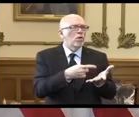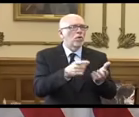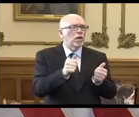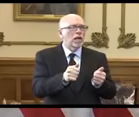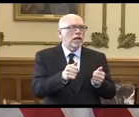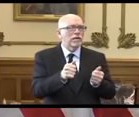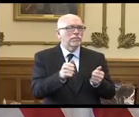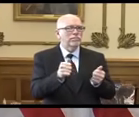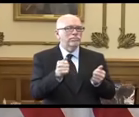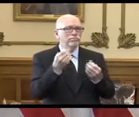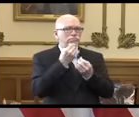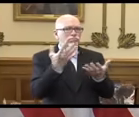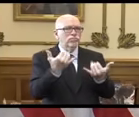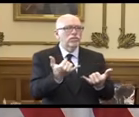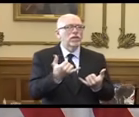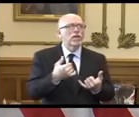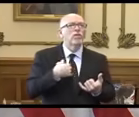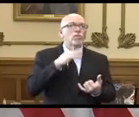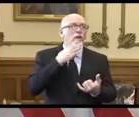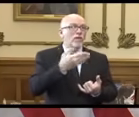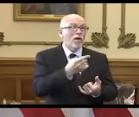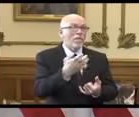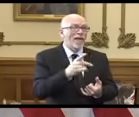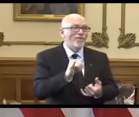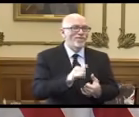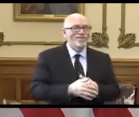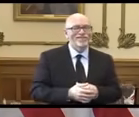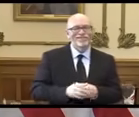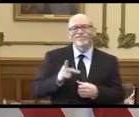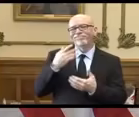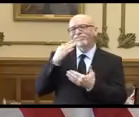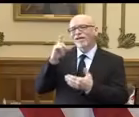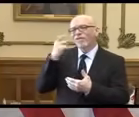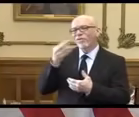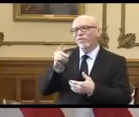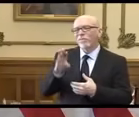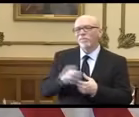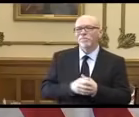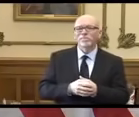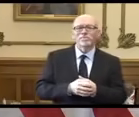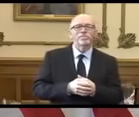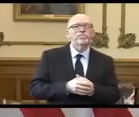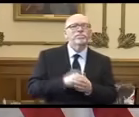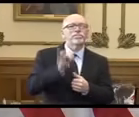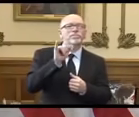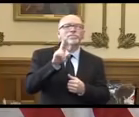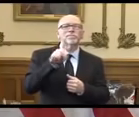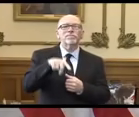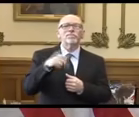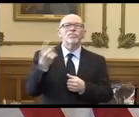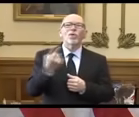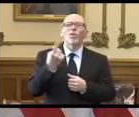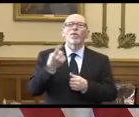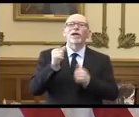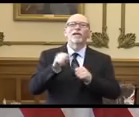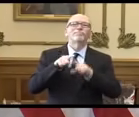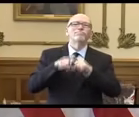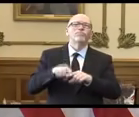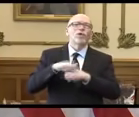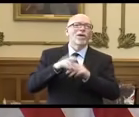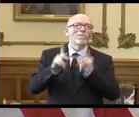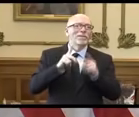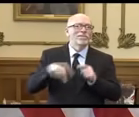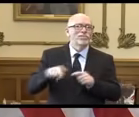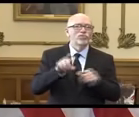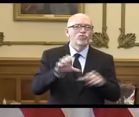squeeze in today, and then we'll have you back. Absolutely. Thank you, Governor Holcomb. Indiana can always count on her people to do